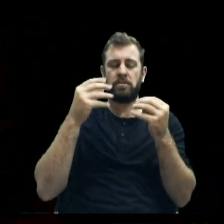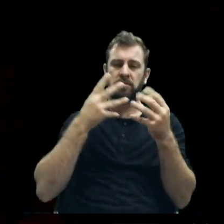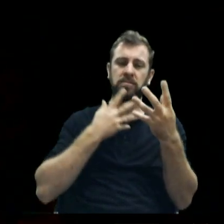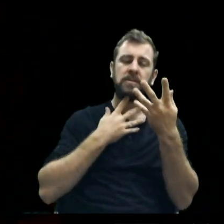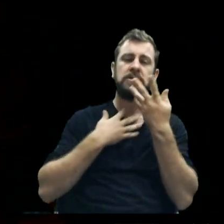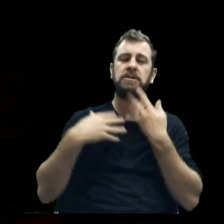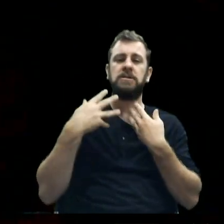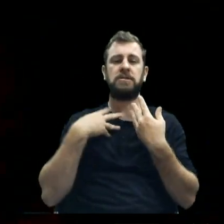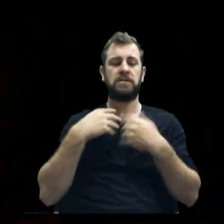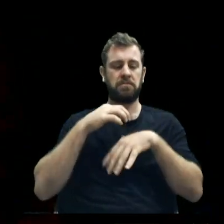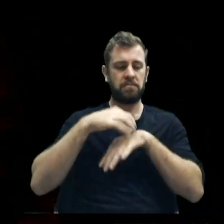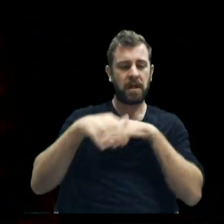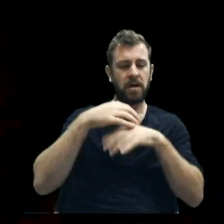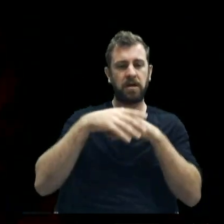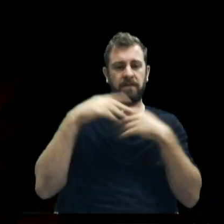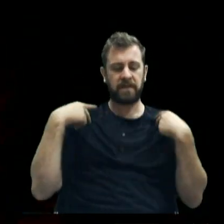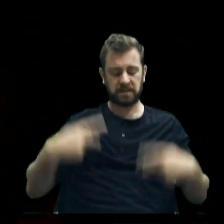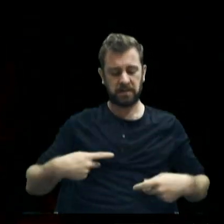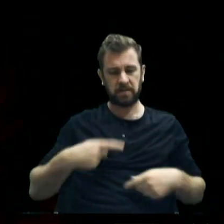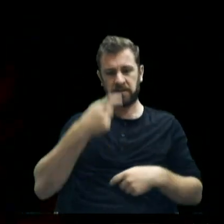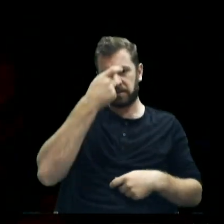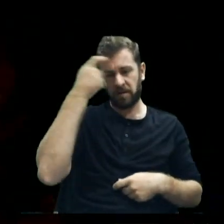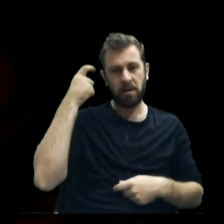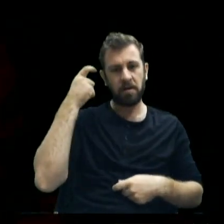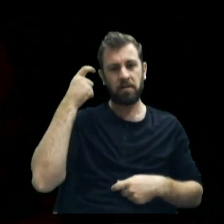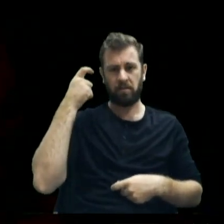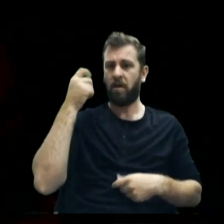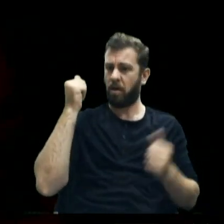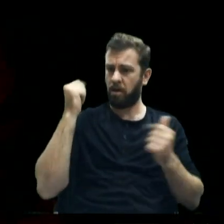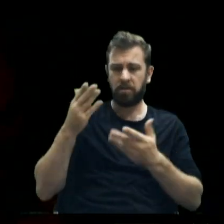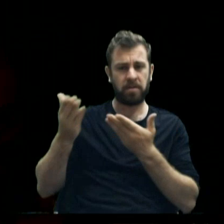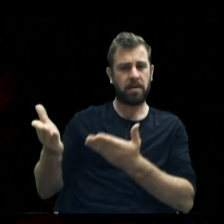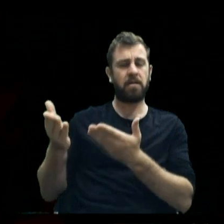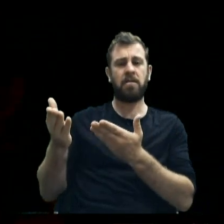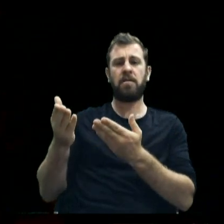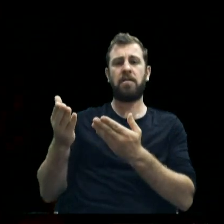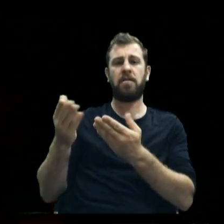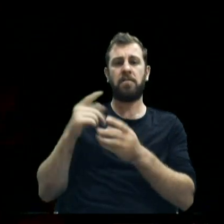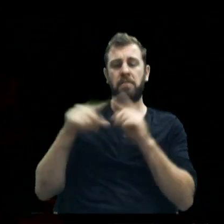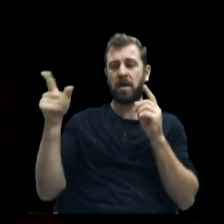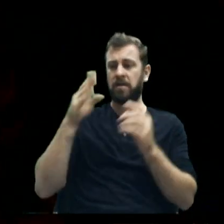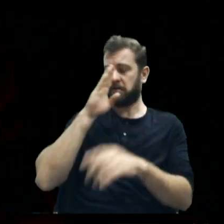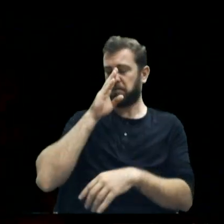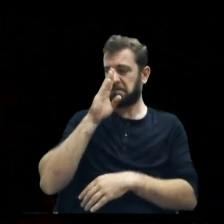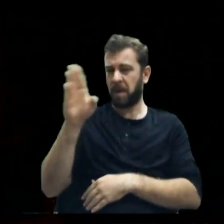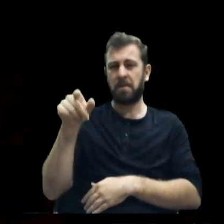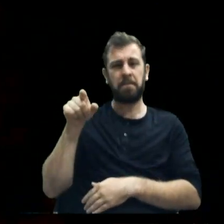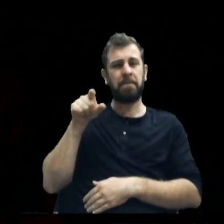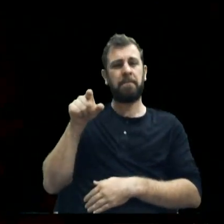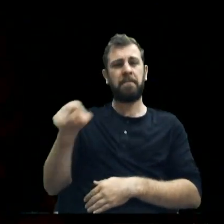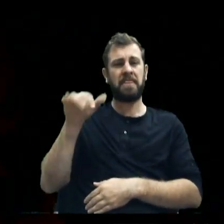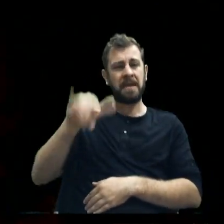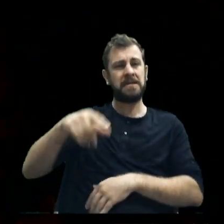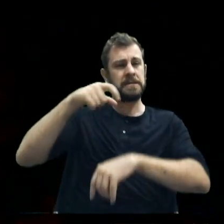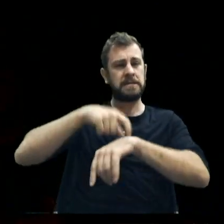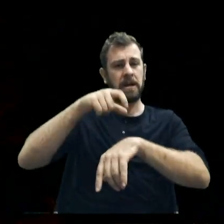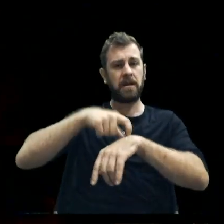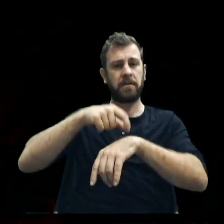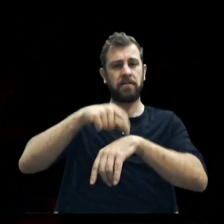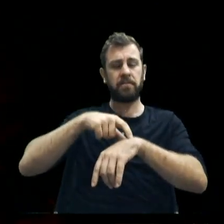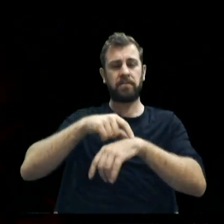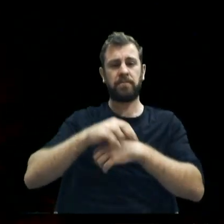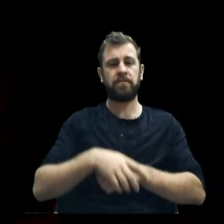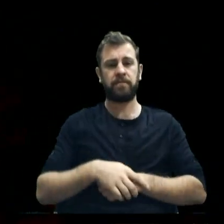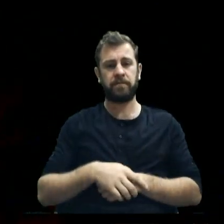the physical scars. Maybe those were all there. But the fact that the Imam of the time, the